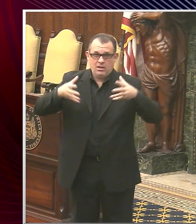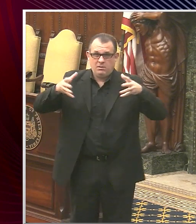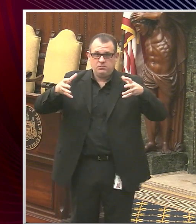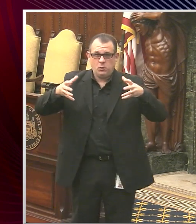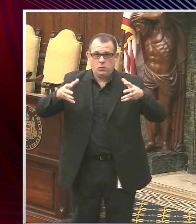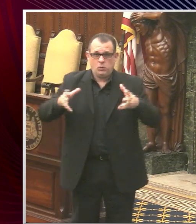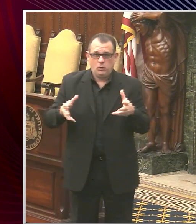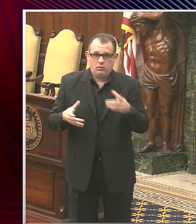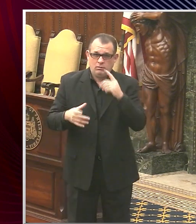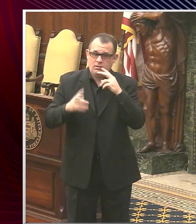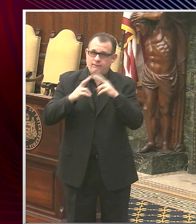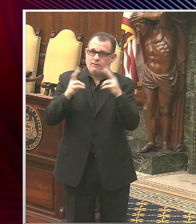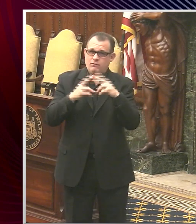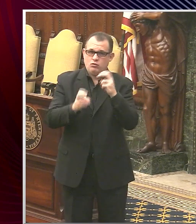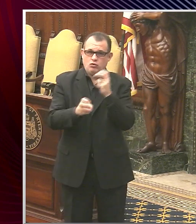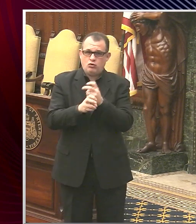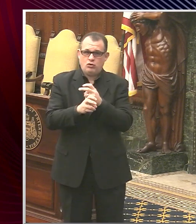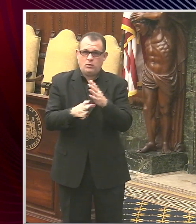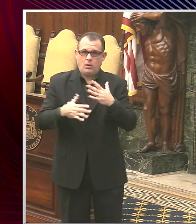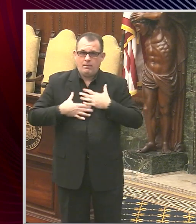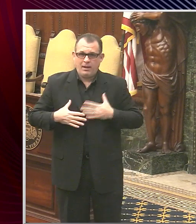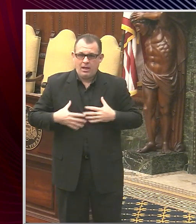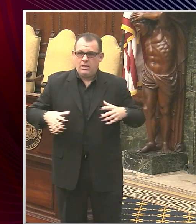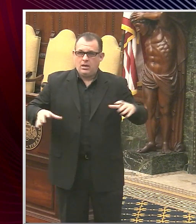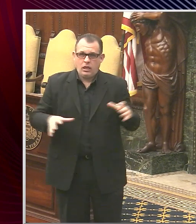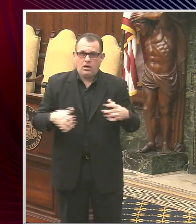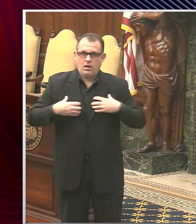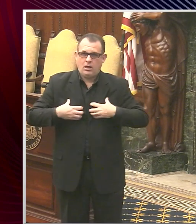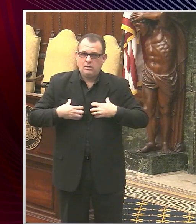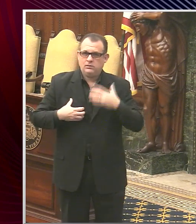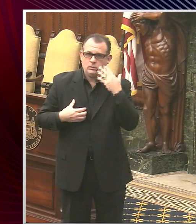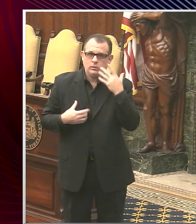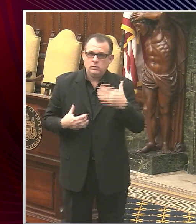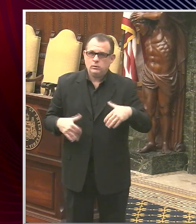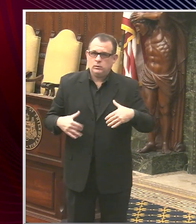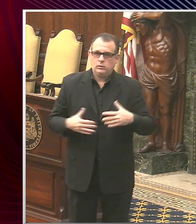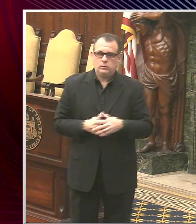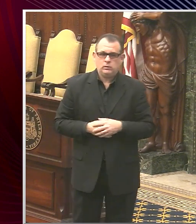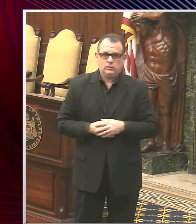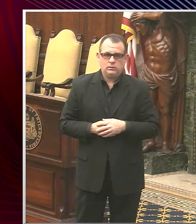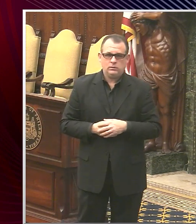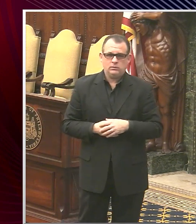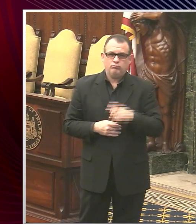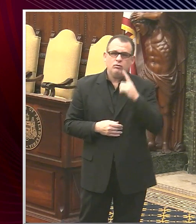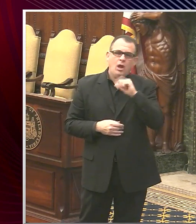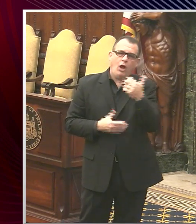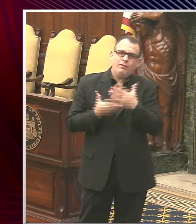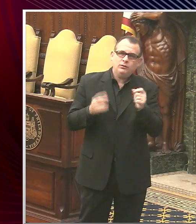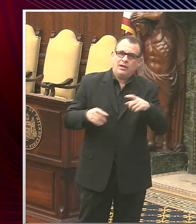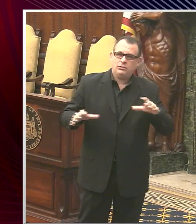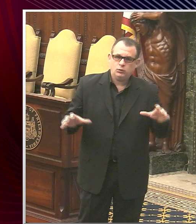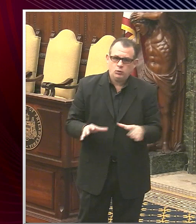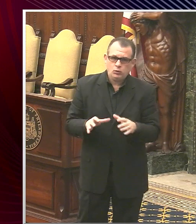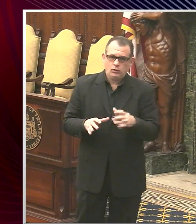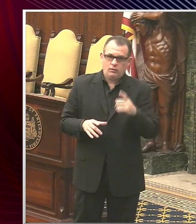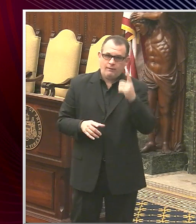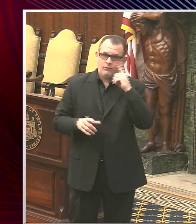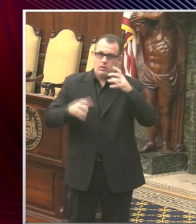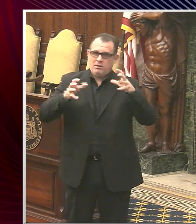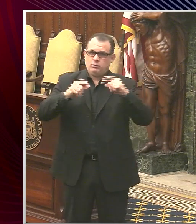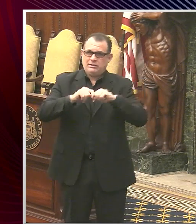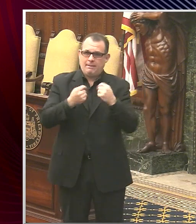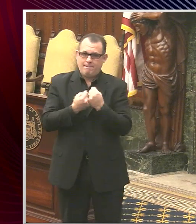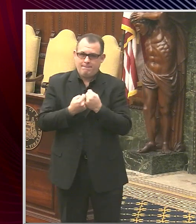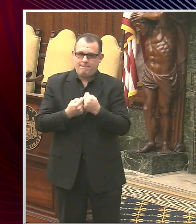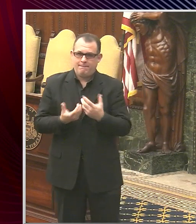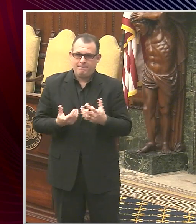activity. You breathe hard. It's hard to breathe through that mask. I think that we probably need to have other sorts of safeguards around basketball teams. And then